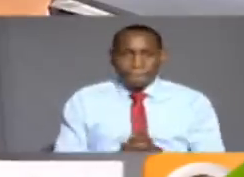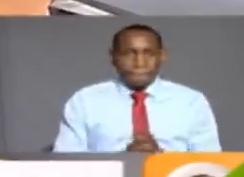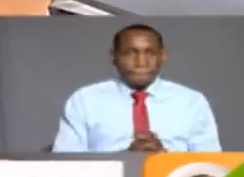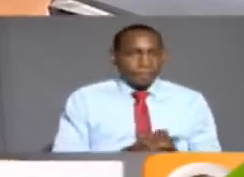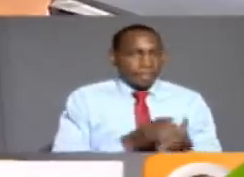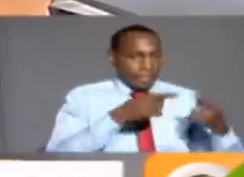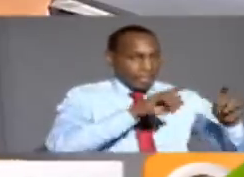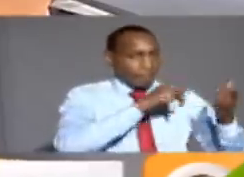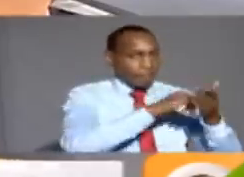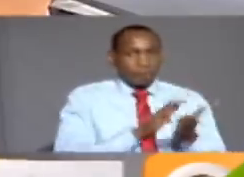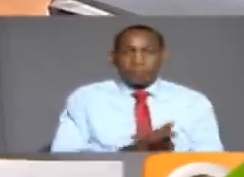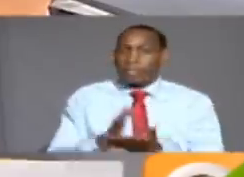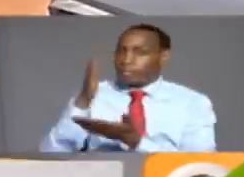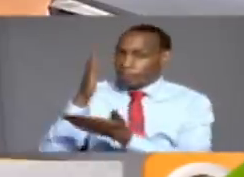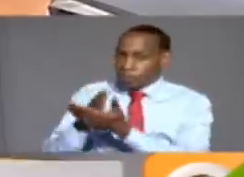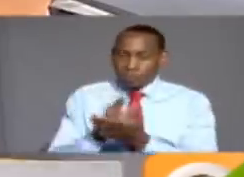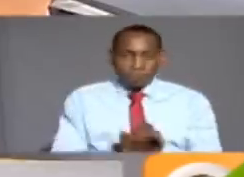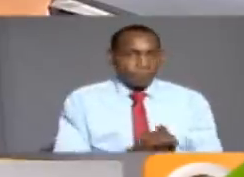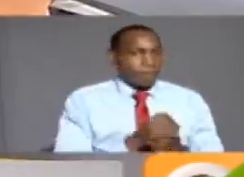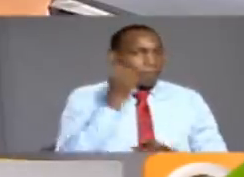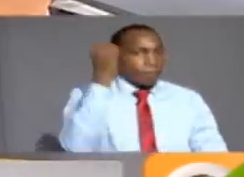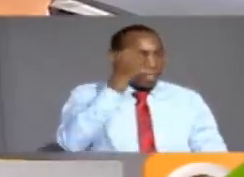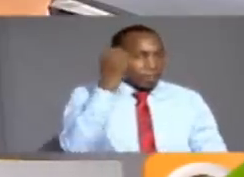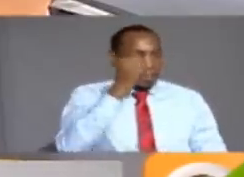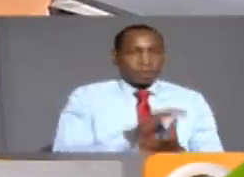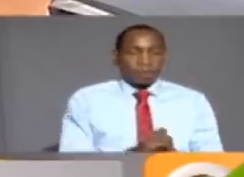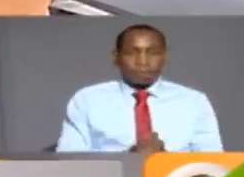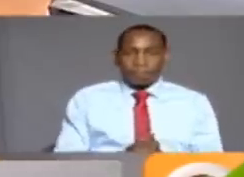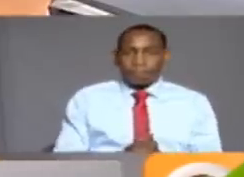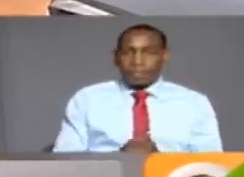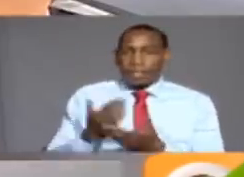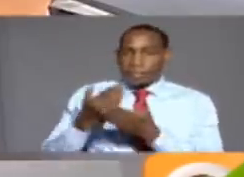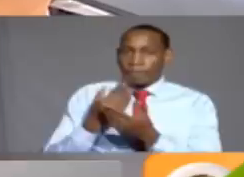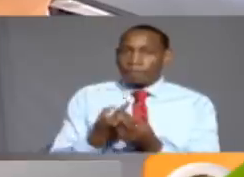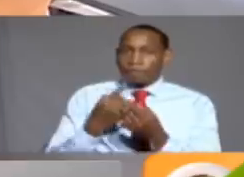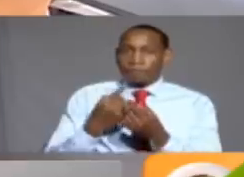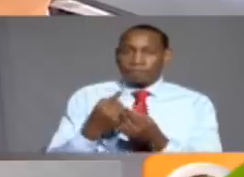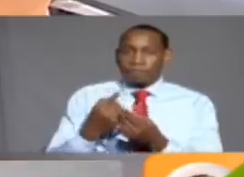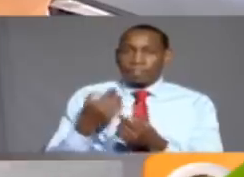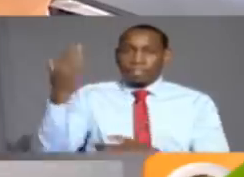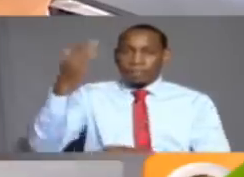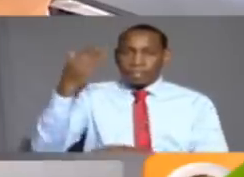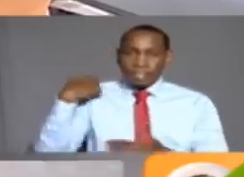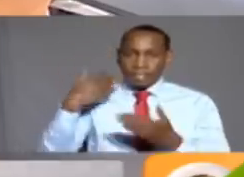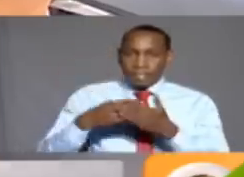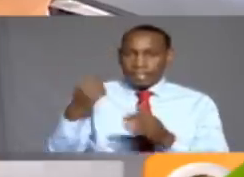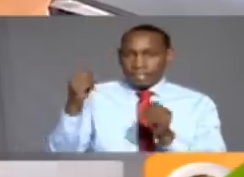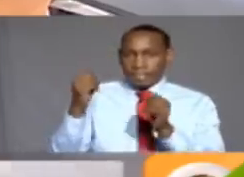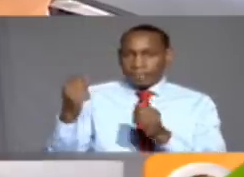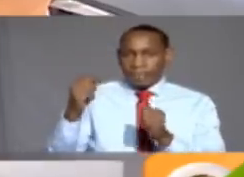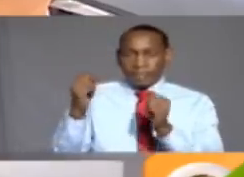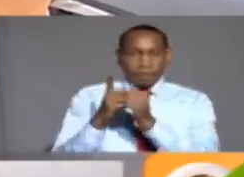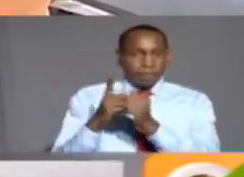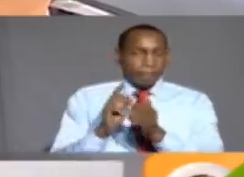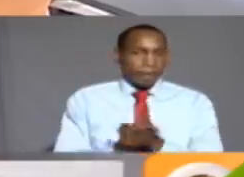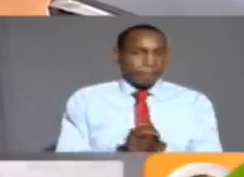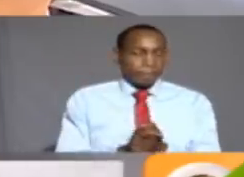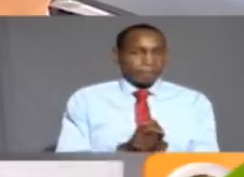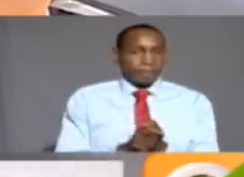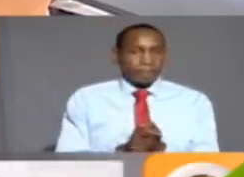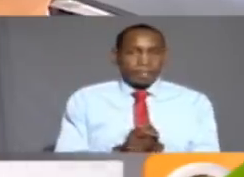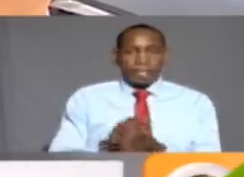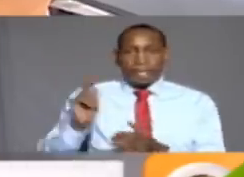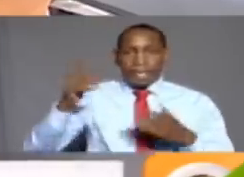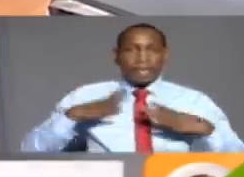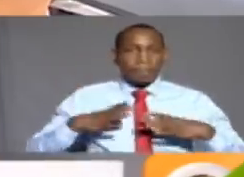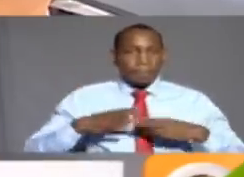are part of that? Absolutely. Of increasing political noise? Not of I have been speaking about this since November, my friend. You did? Kenyans are not listening to me. I mean, it's true. They no never listen to